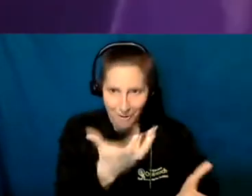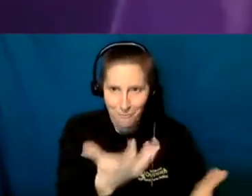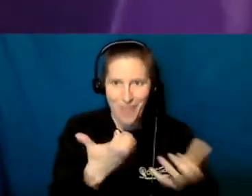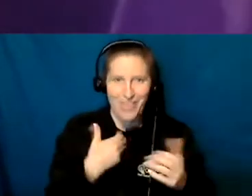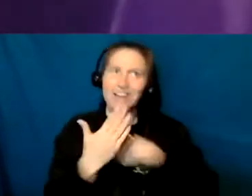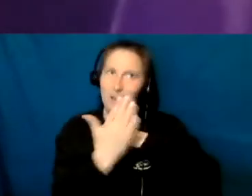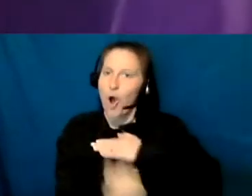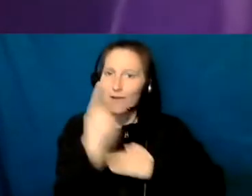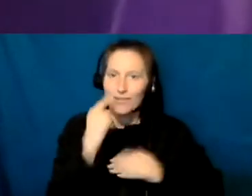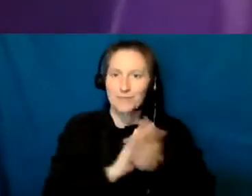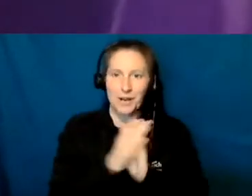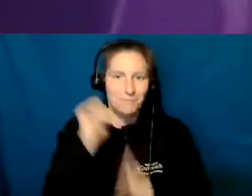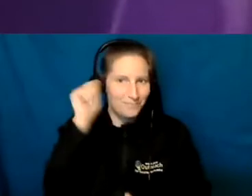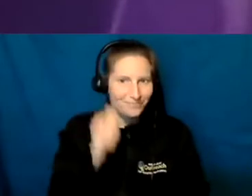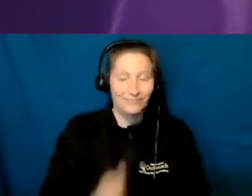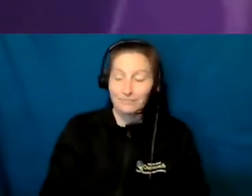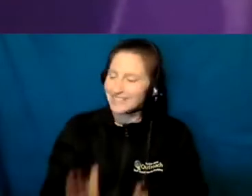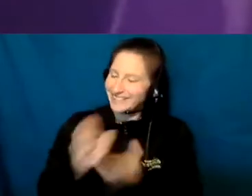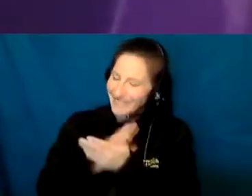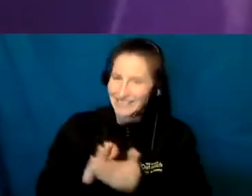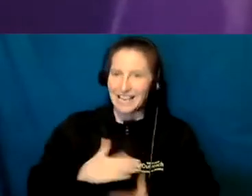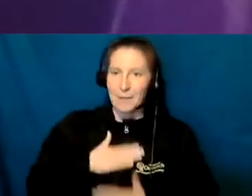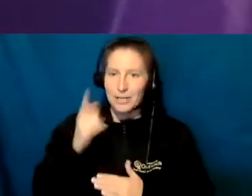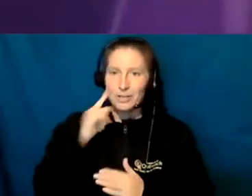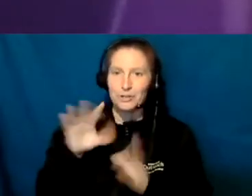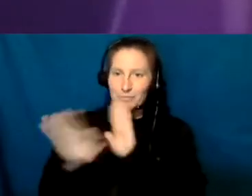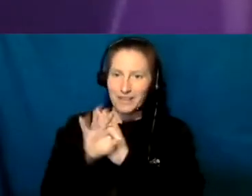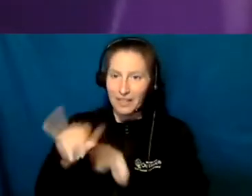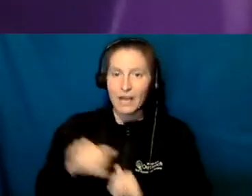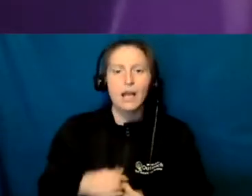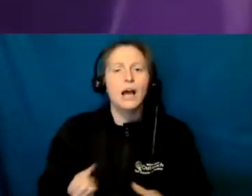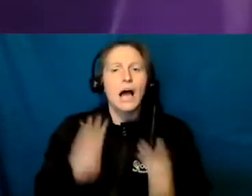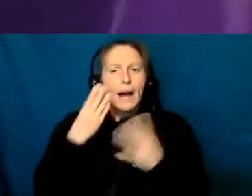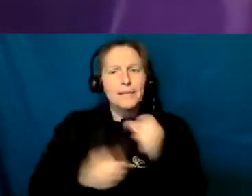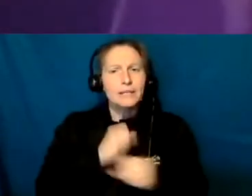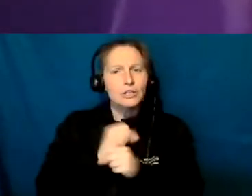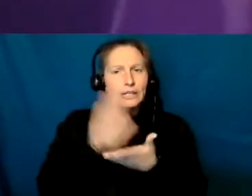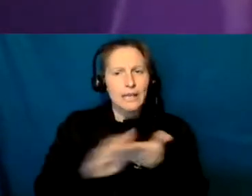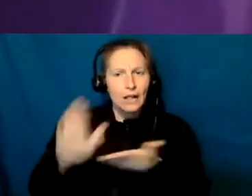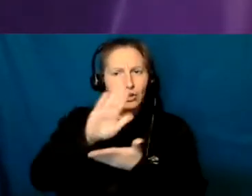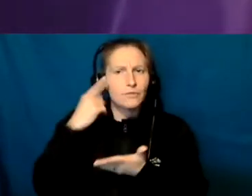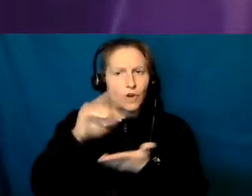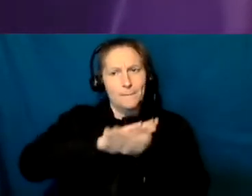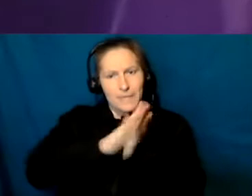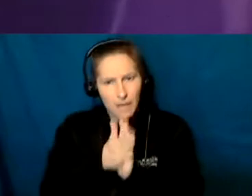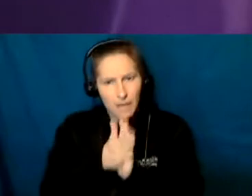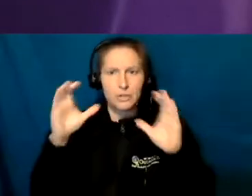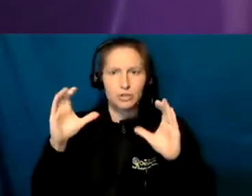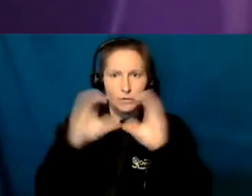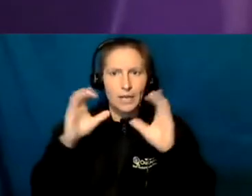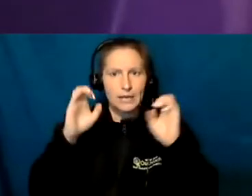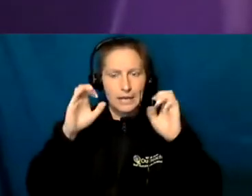Very nice. We're glad you chose it. How many years of college did it take you to become a certified